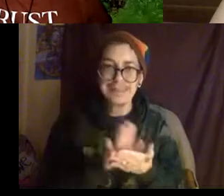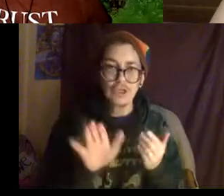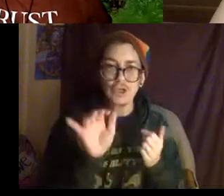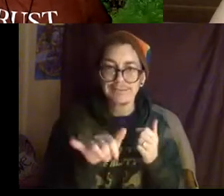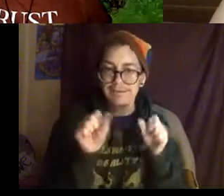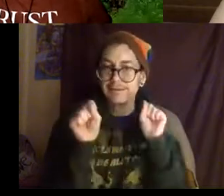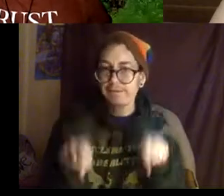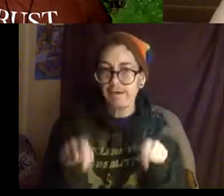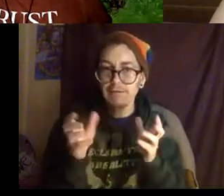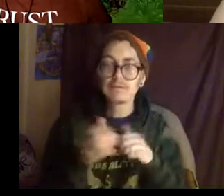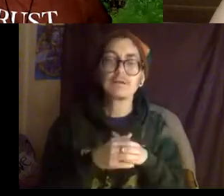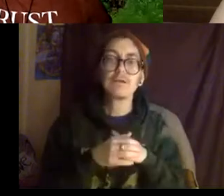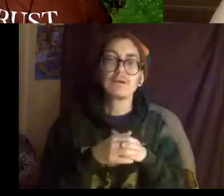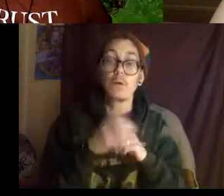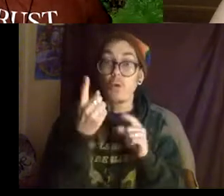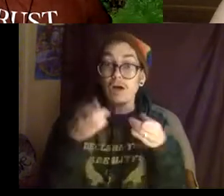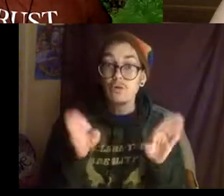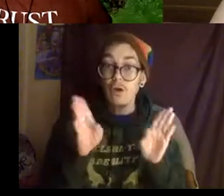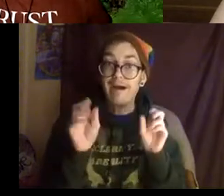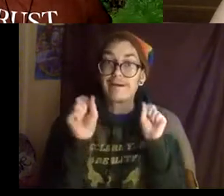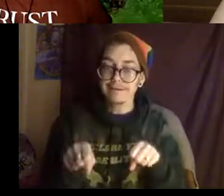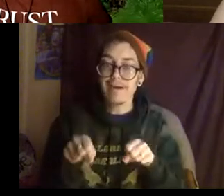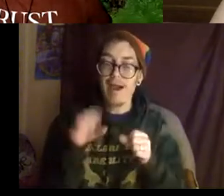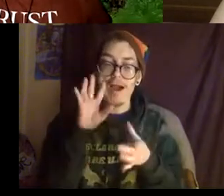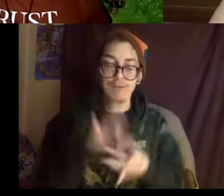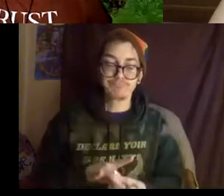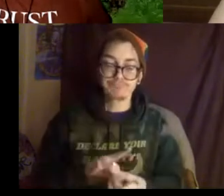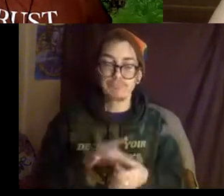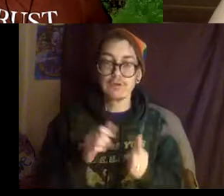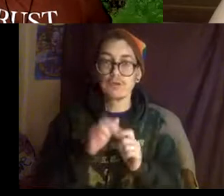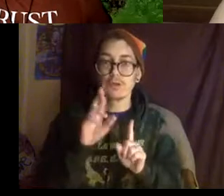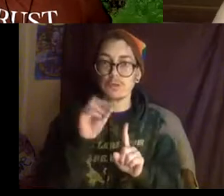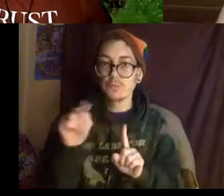And there's many different ways you can clear the root chakra.